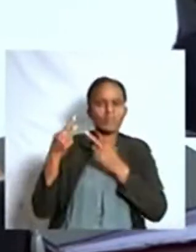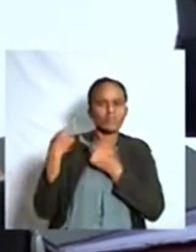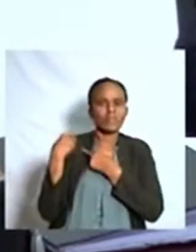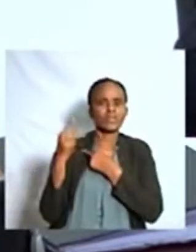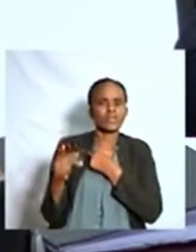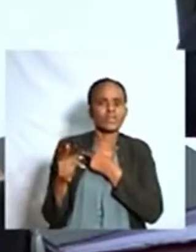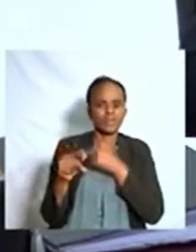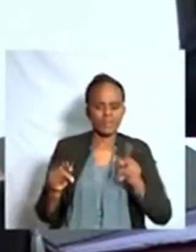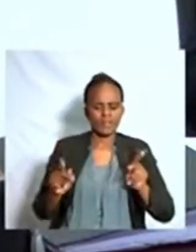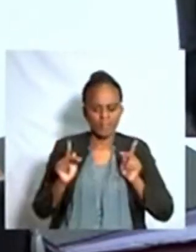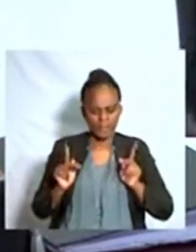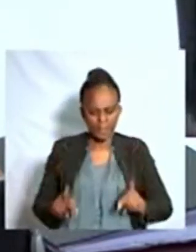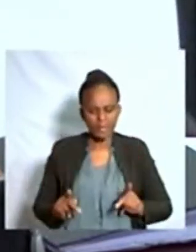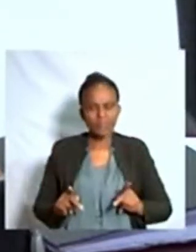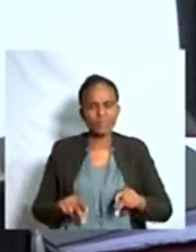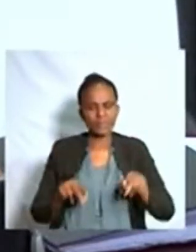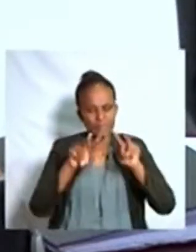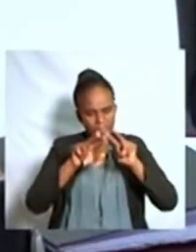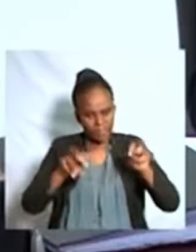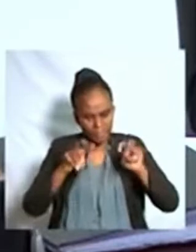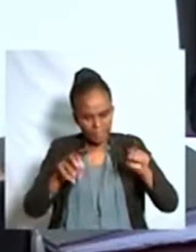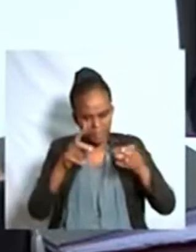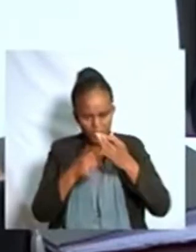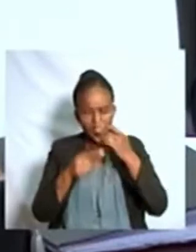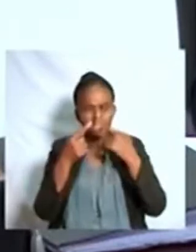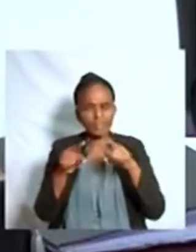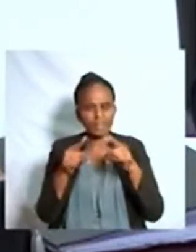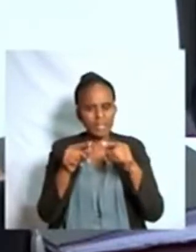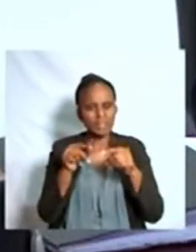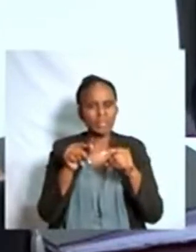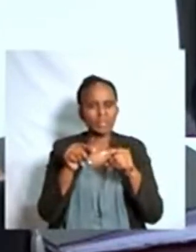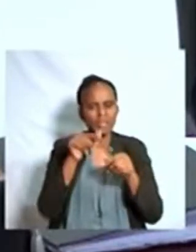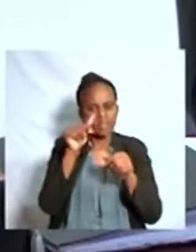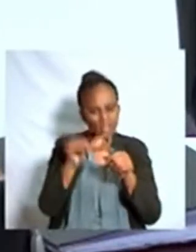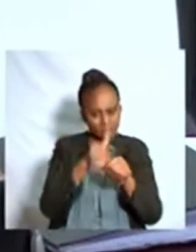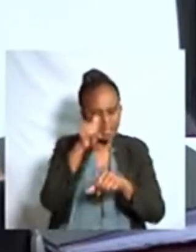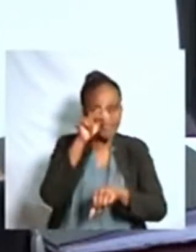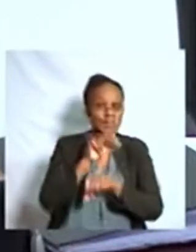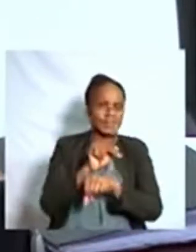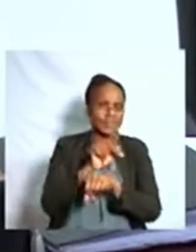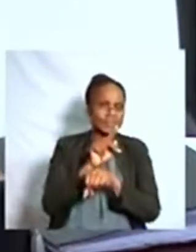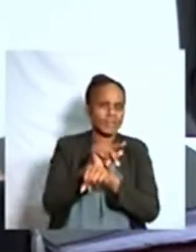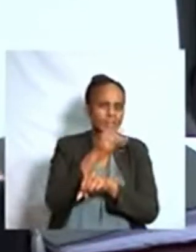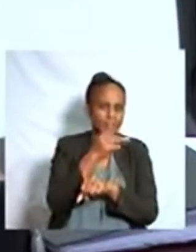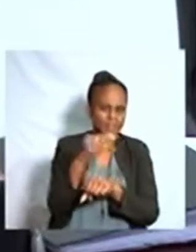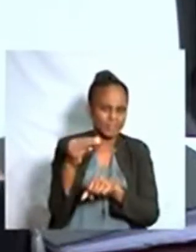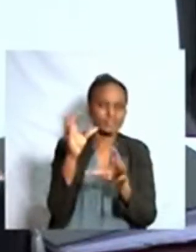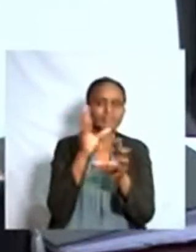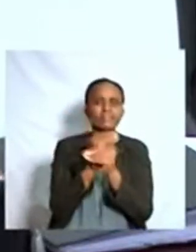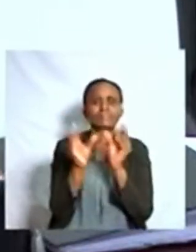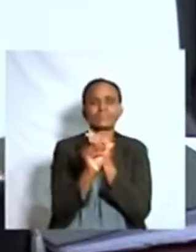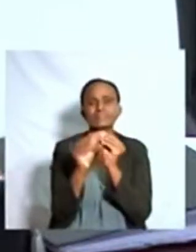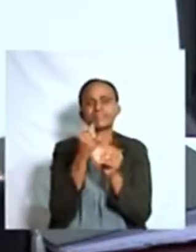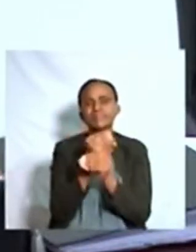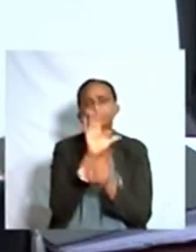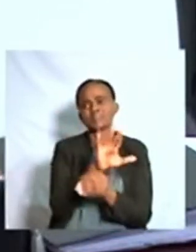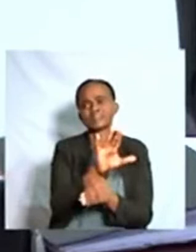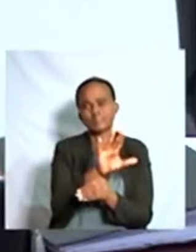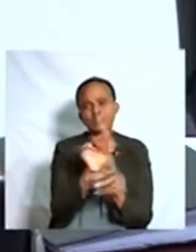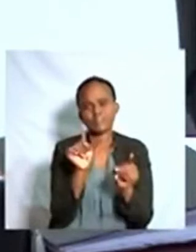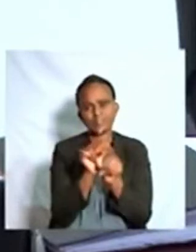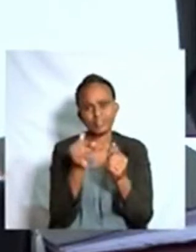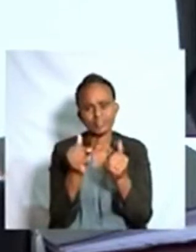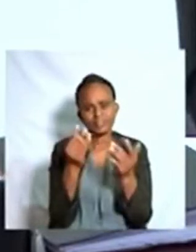The person that is supposed to be checking whatever is happening? Because on every project, materials were missing, and the money is